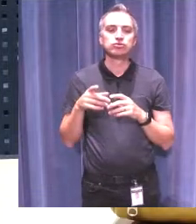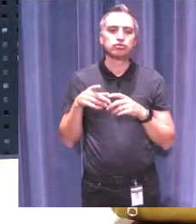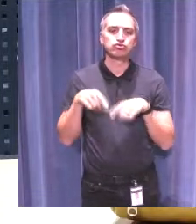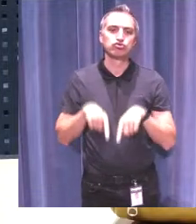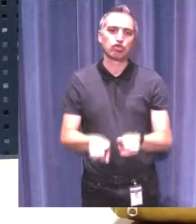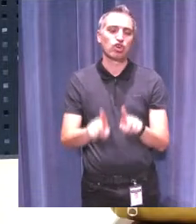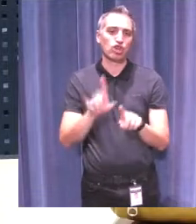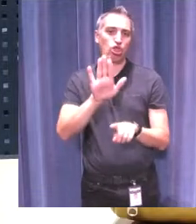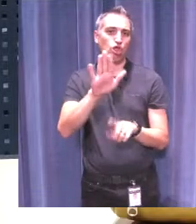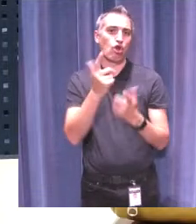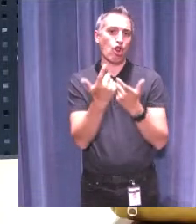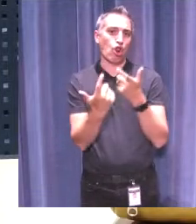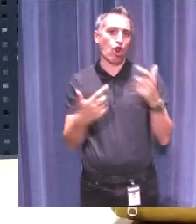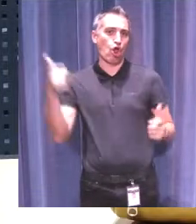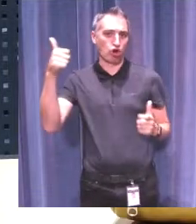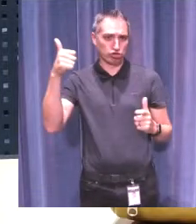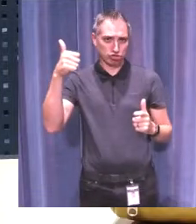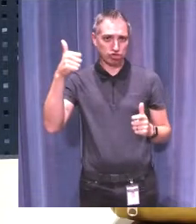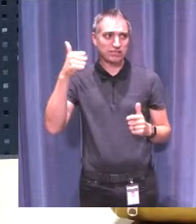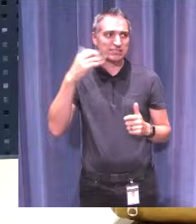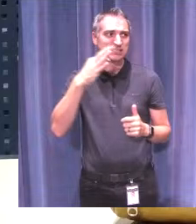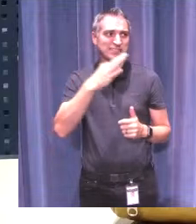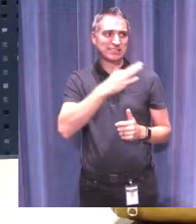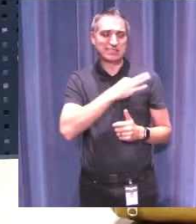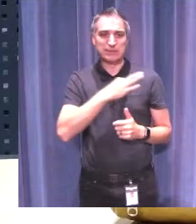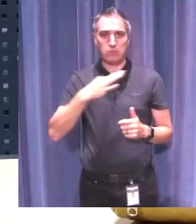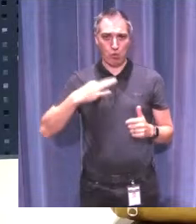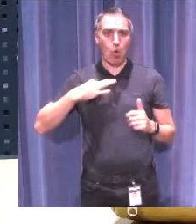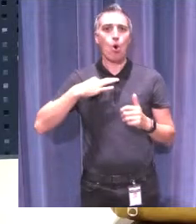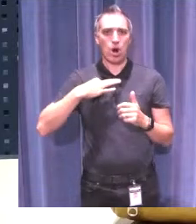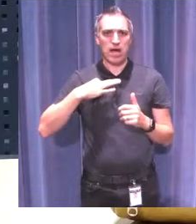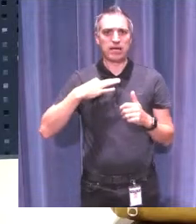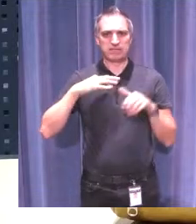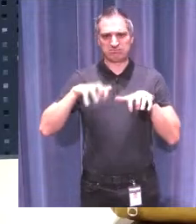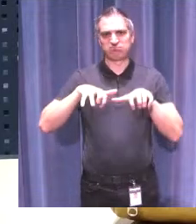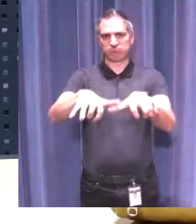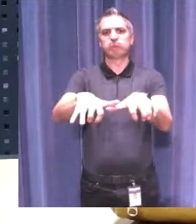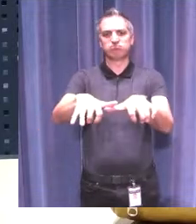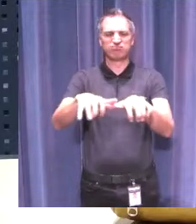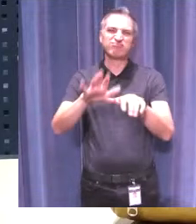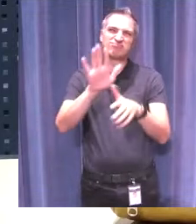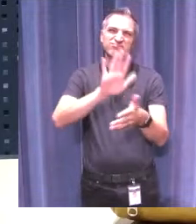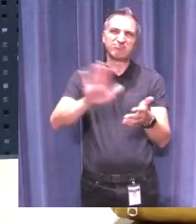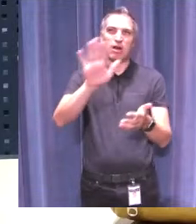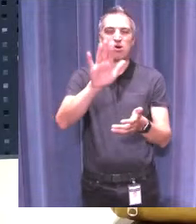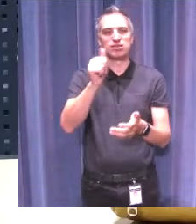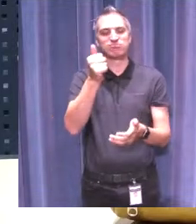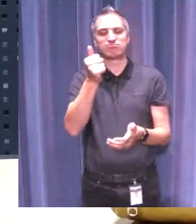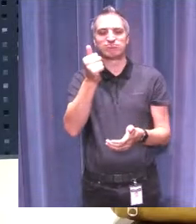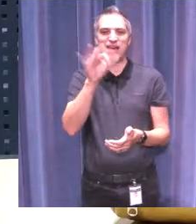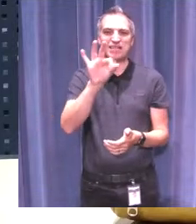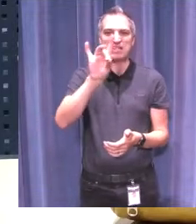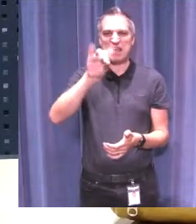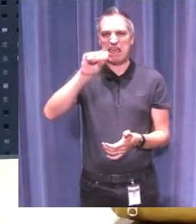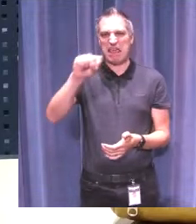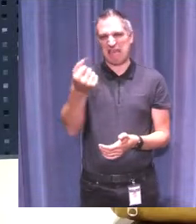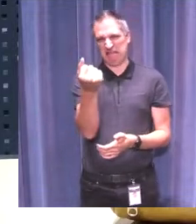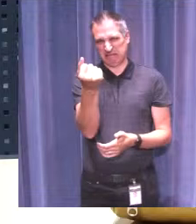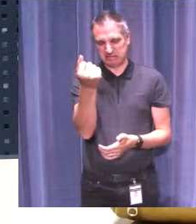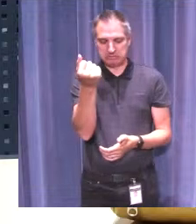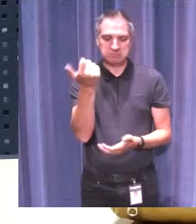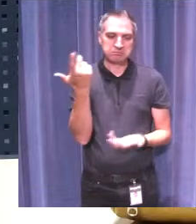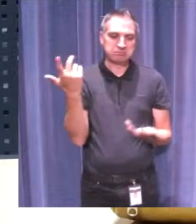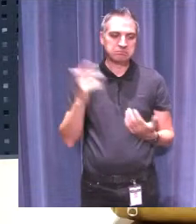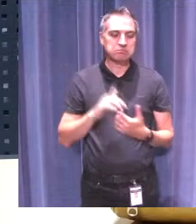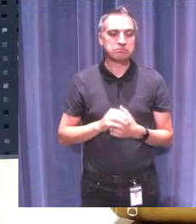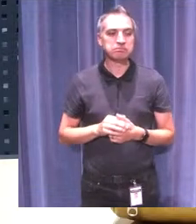largest employee time in history. It was the late 80s. And I would go to